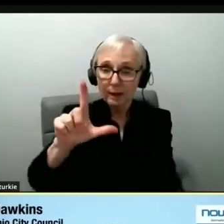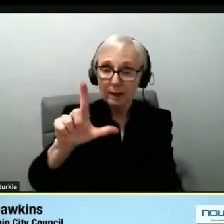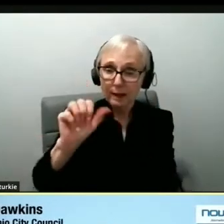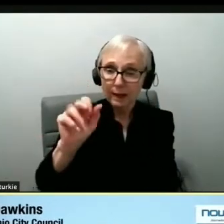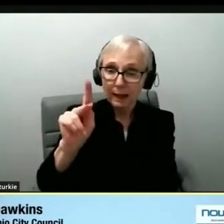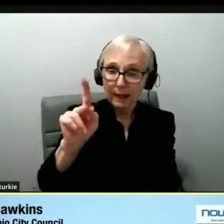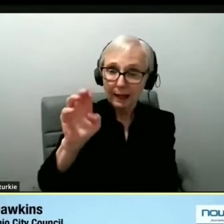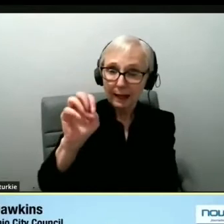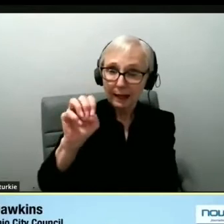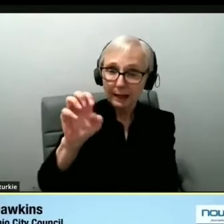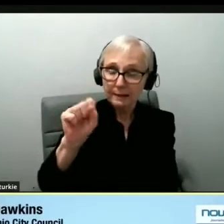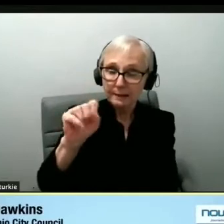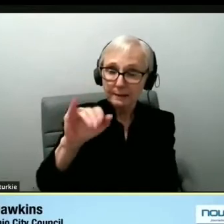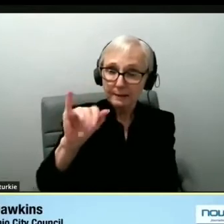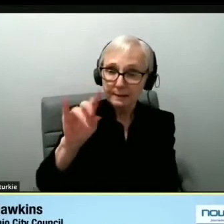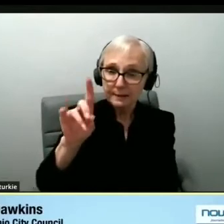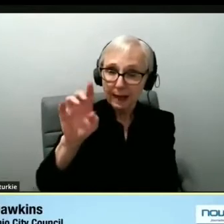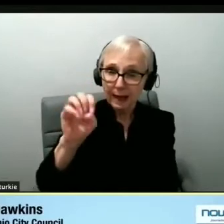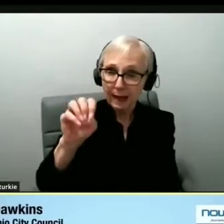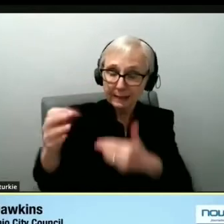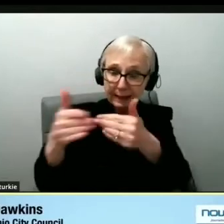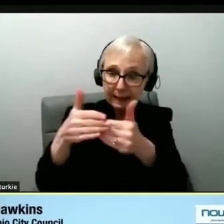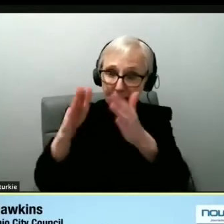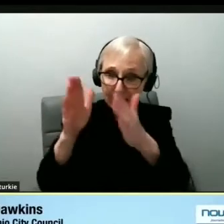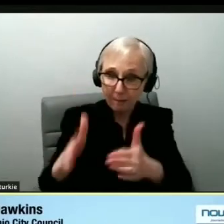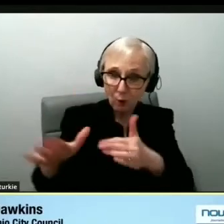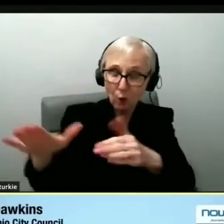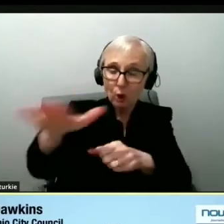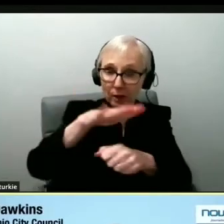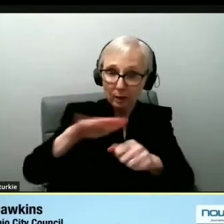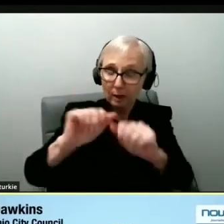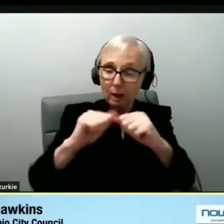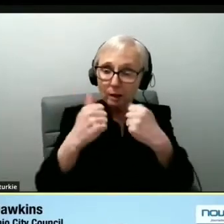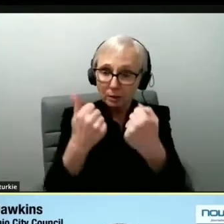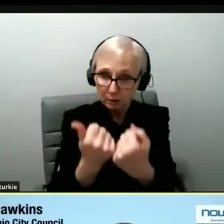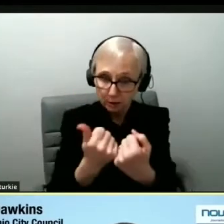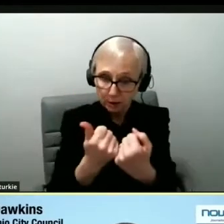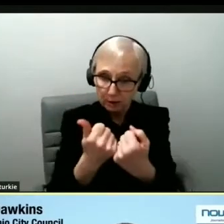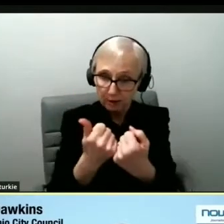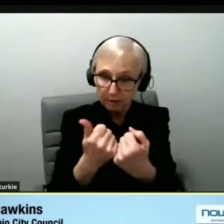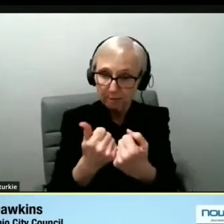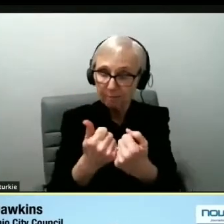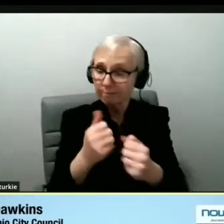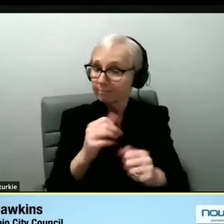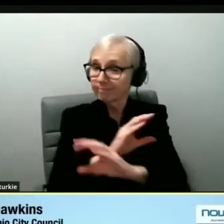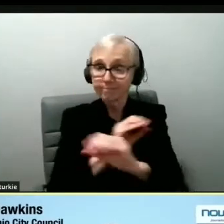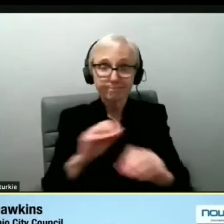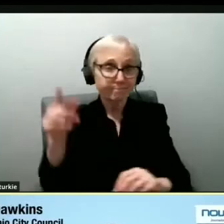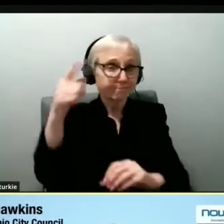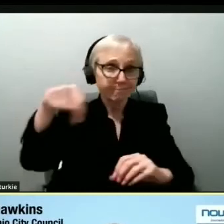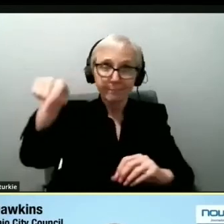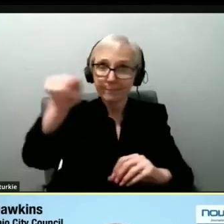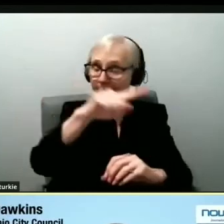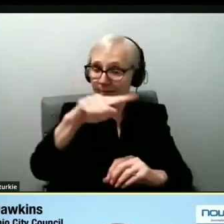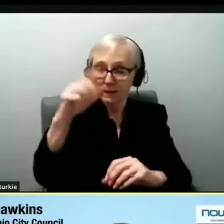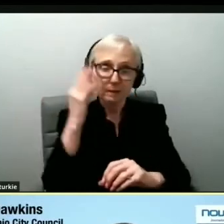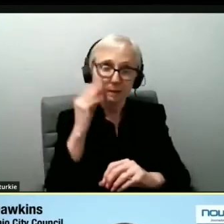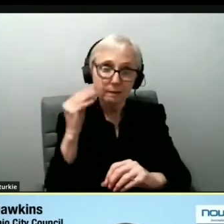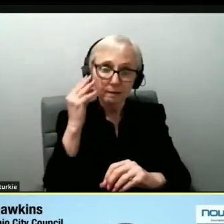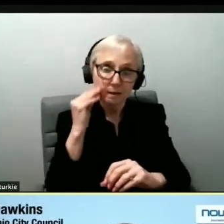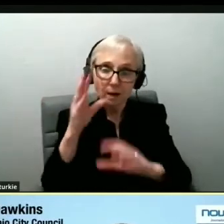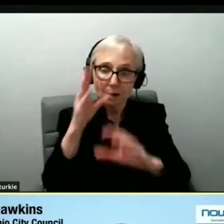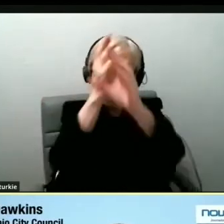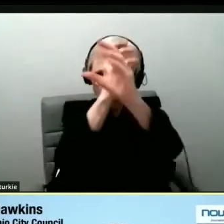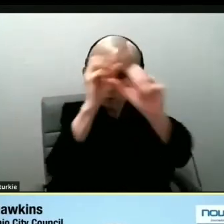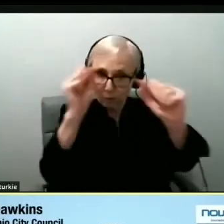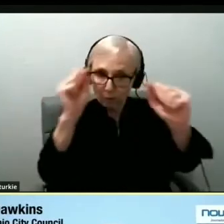Neighborhood Association. And that's another thing that I bring to the race that none of the other candidates have had, which is being the